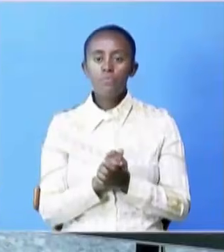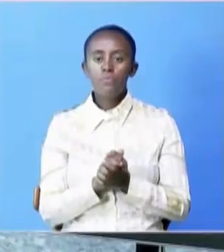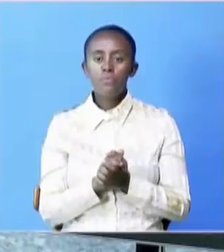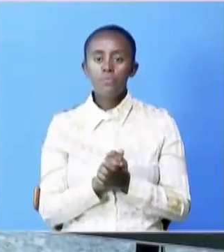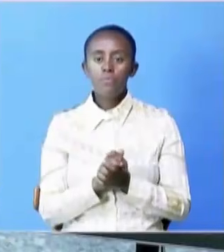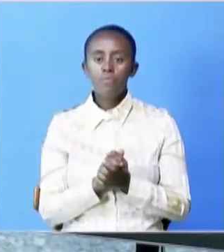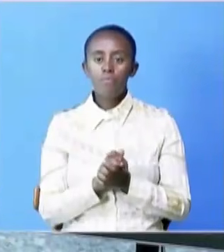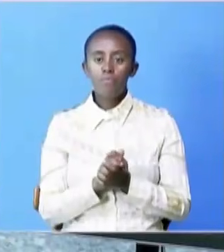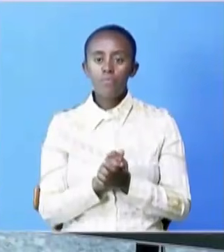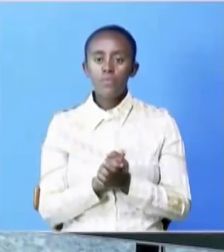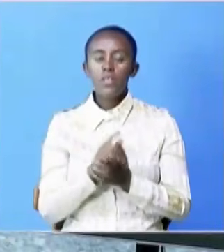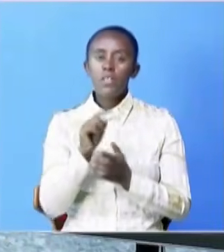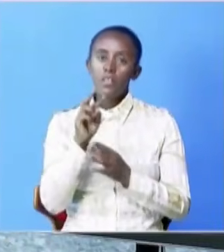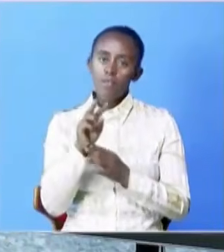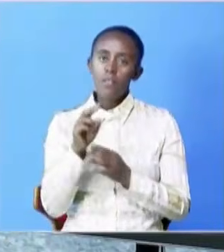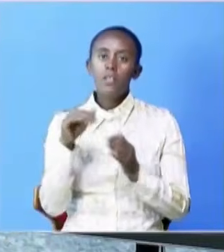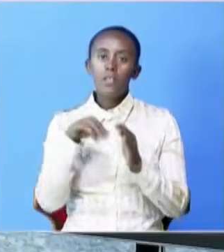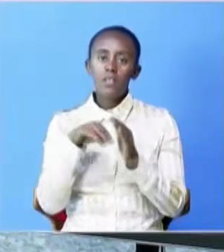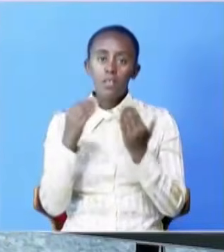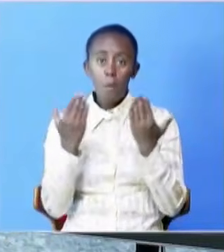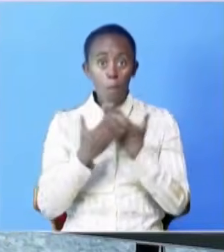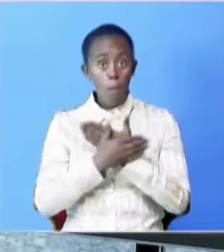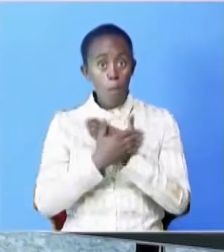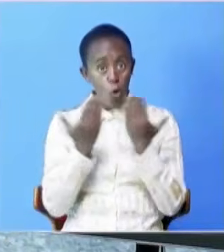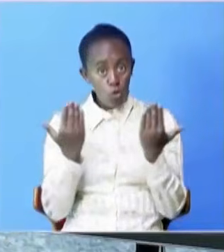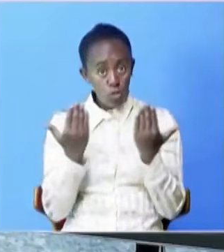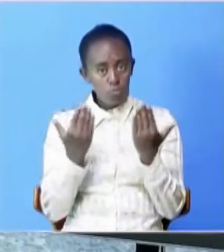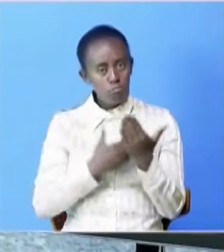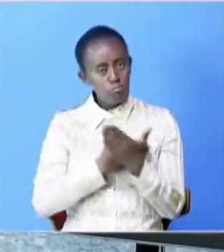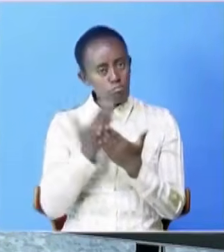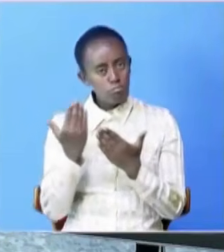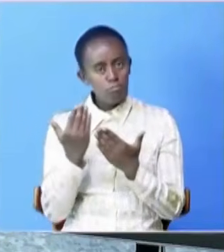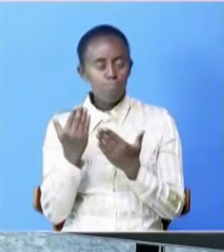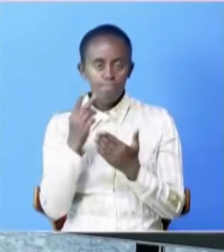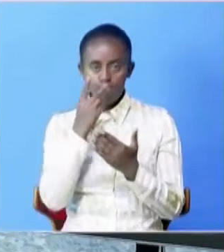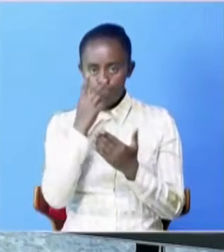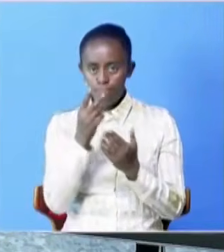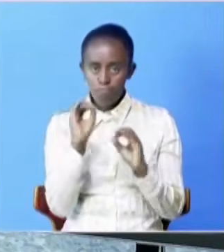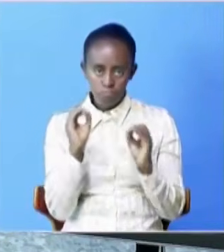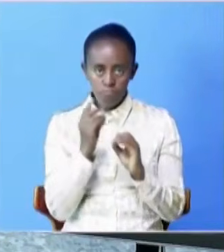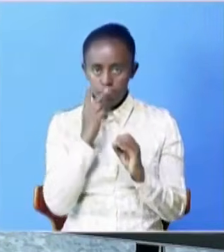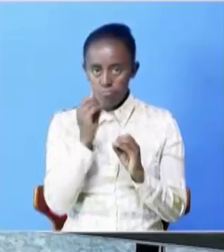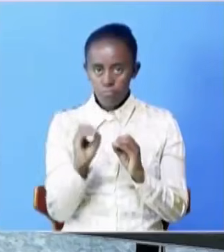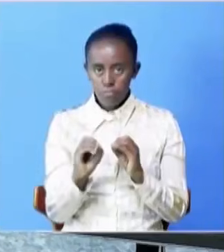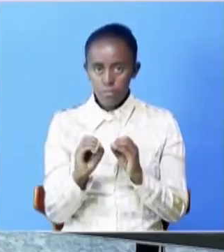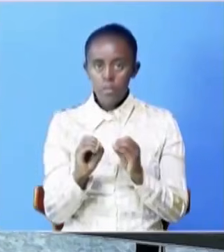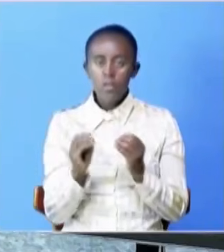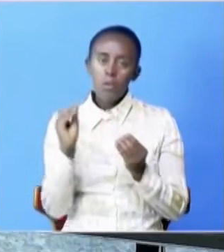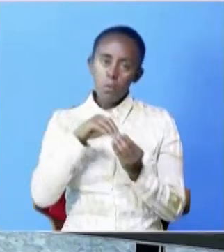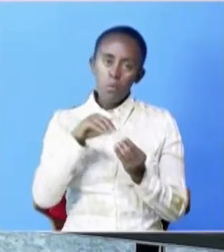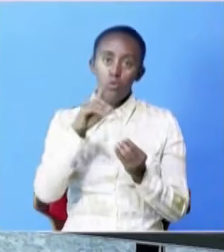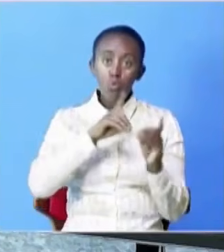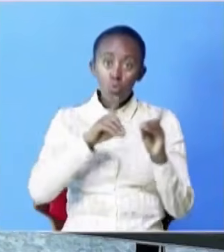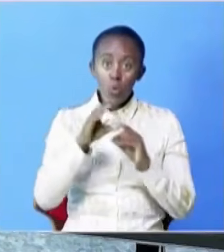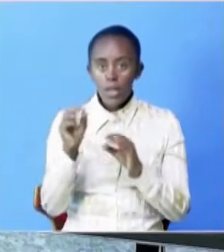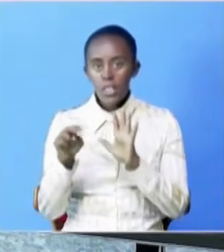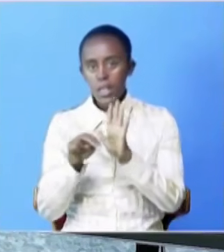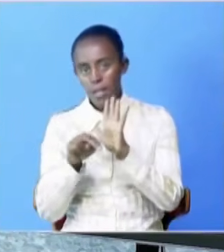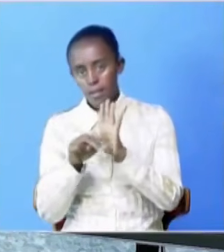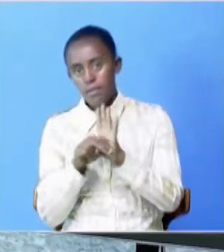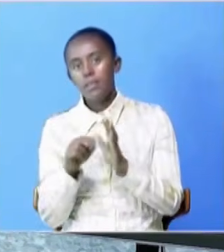They do not watch TV in the morning. So we have added do and we have negated